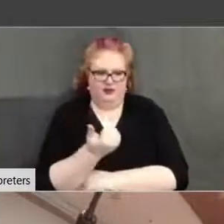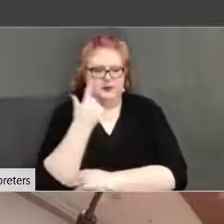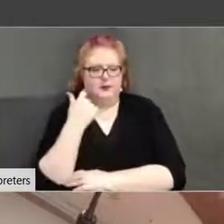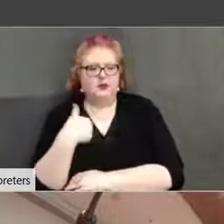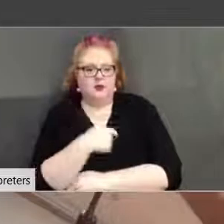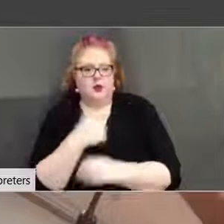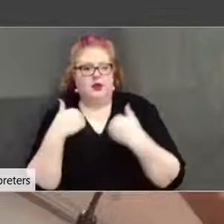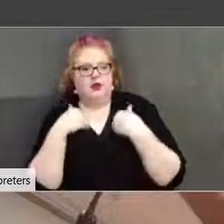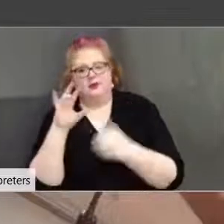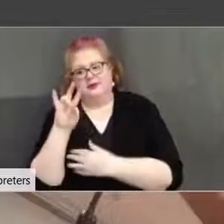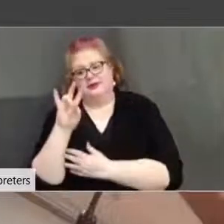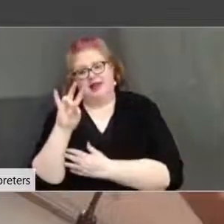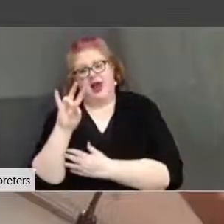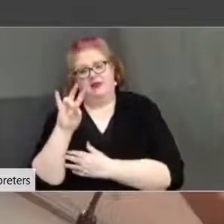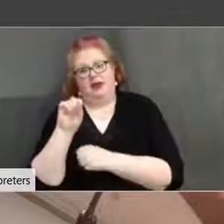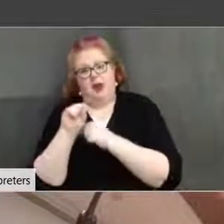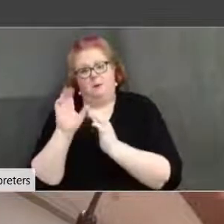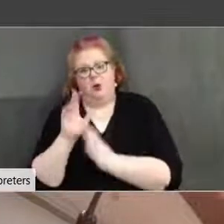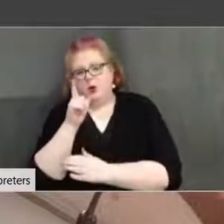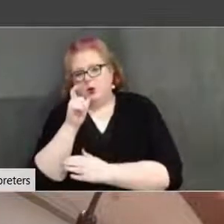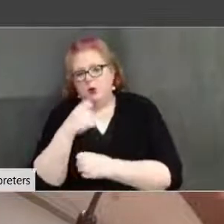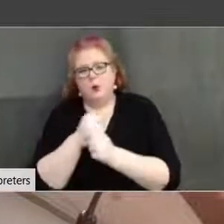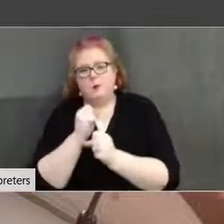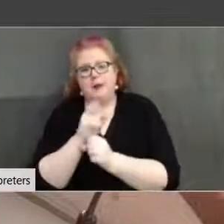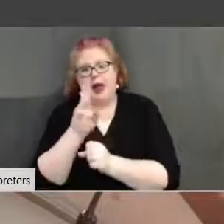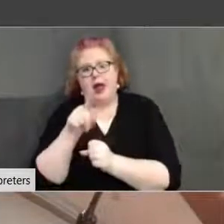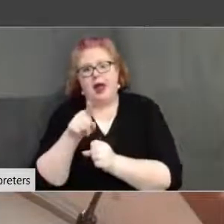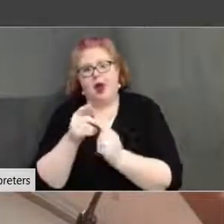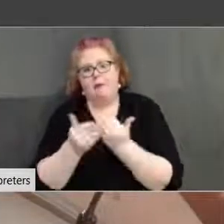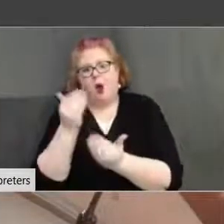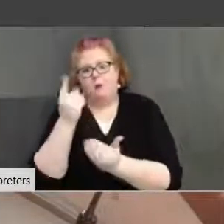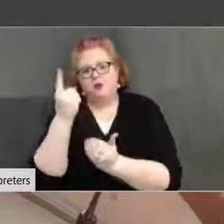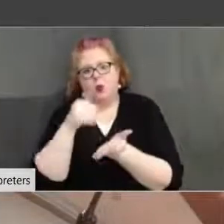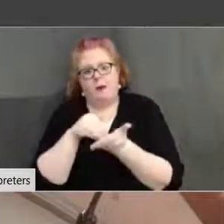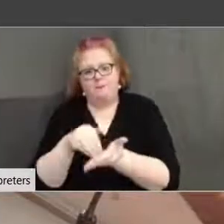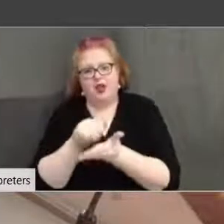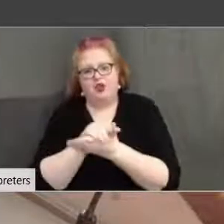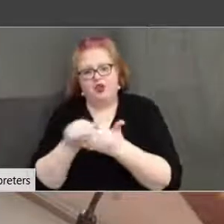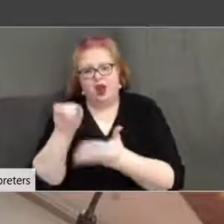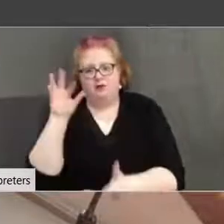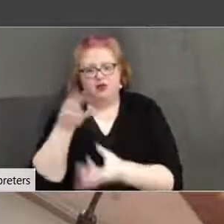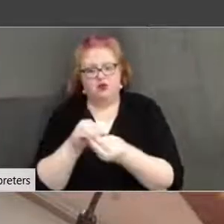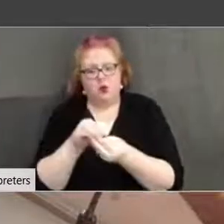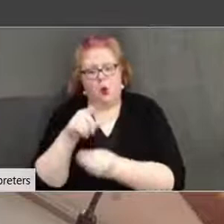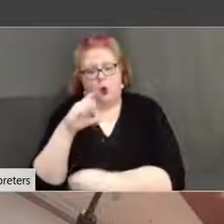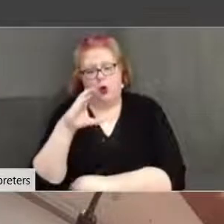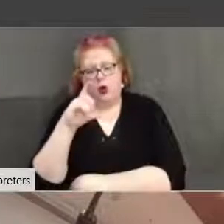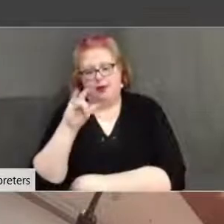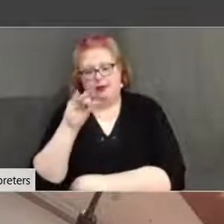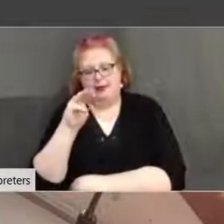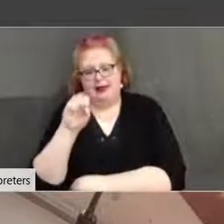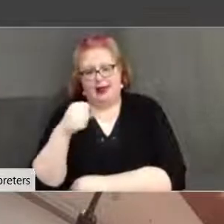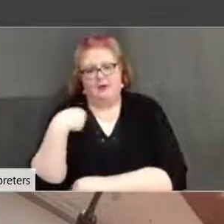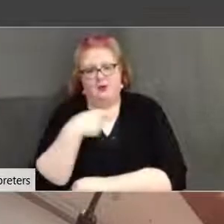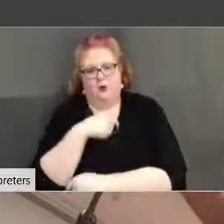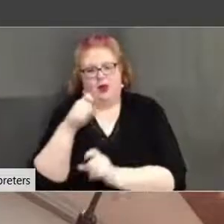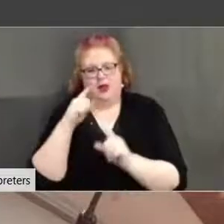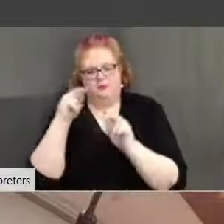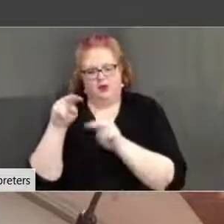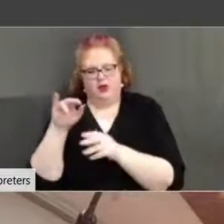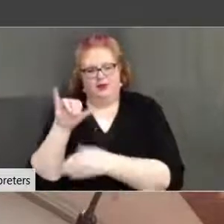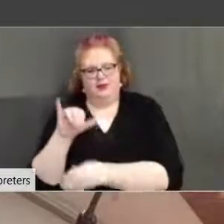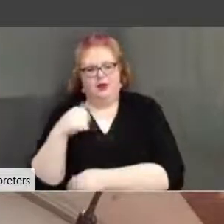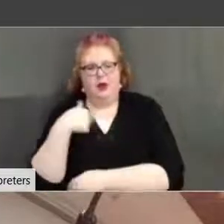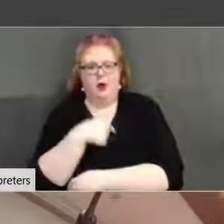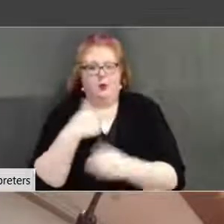we always have to look towards, and I have to say it in this way, we do have an aging population, and